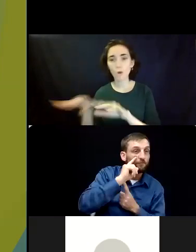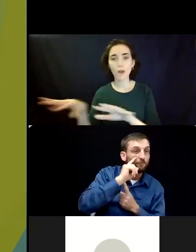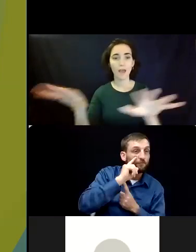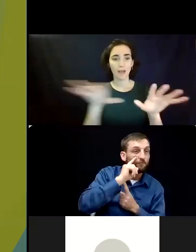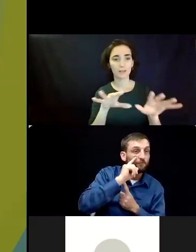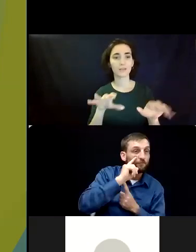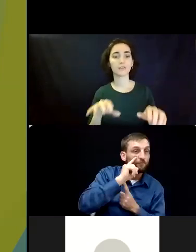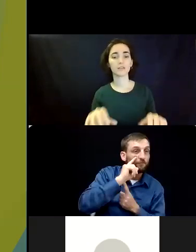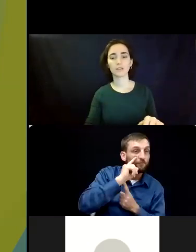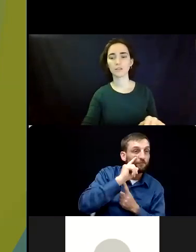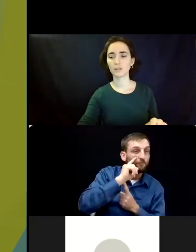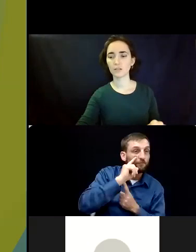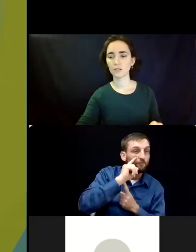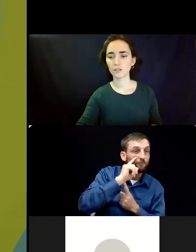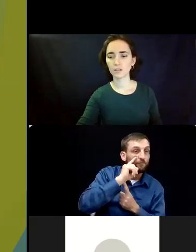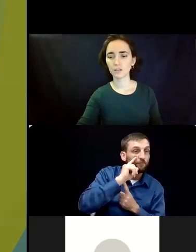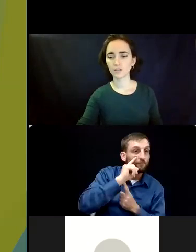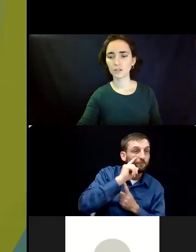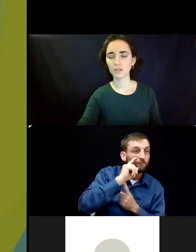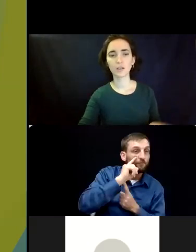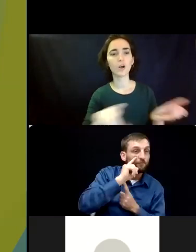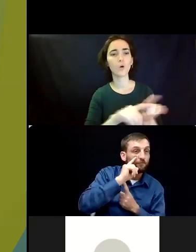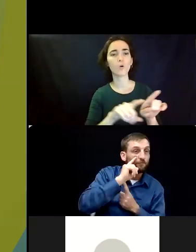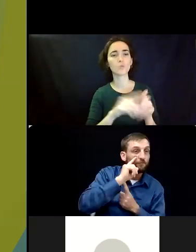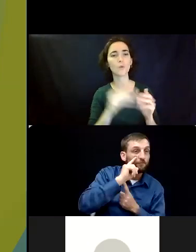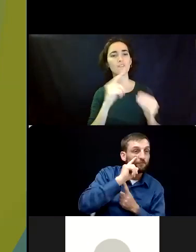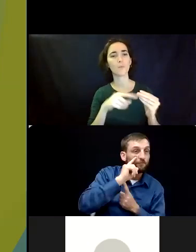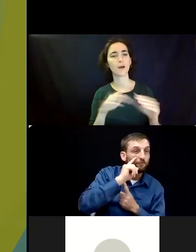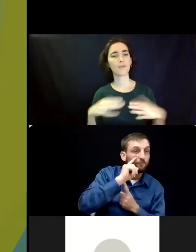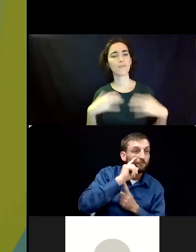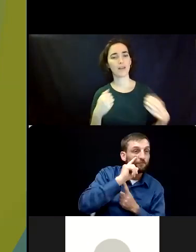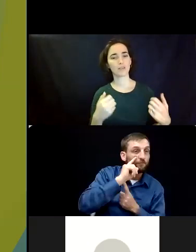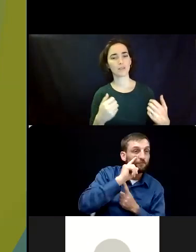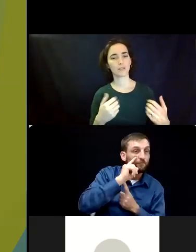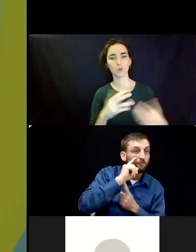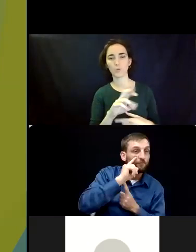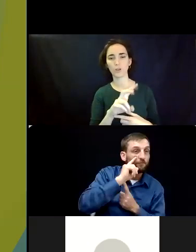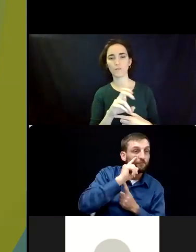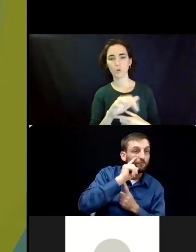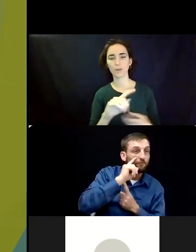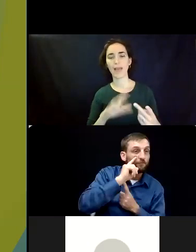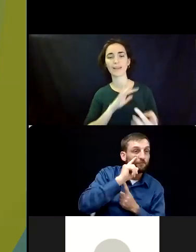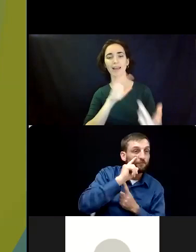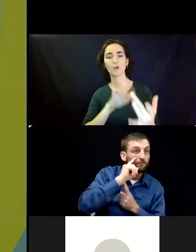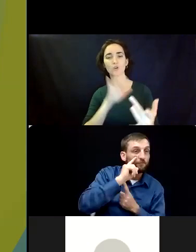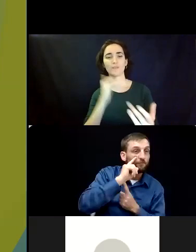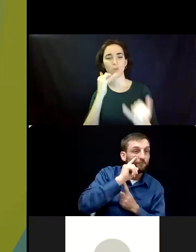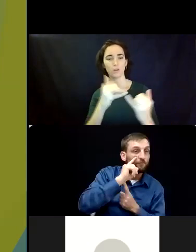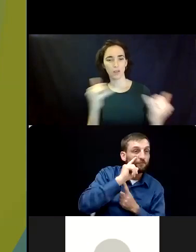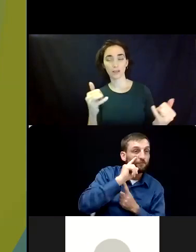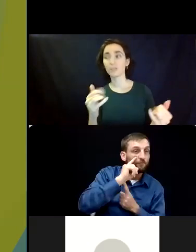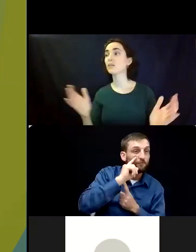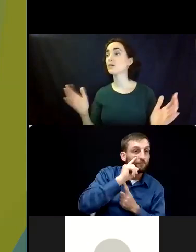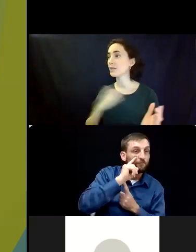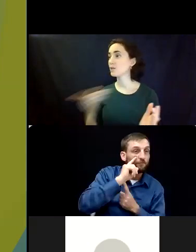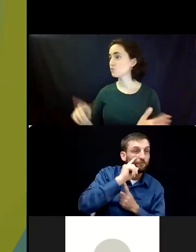as the information about the behavioral health recovery and outreach line. We also encourage you to reach out to the local governing